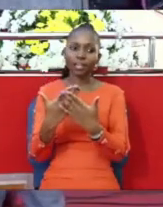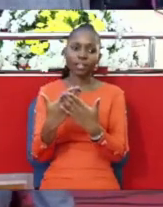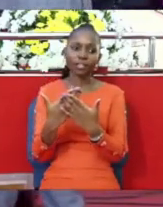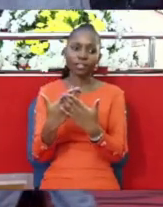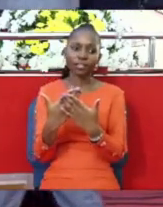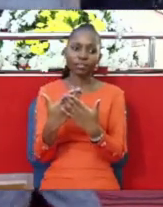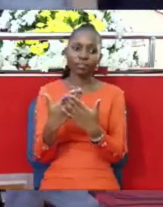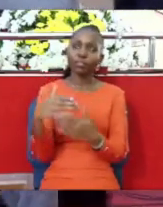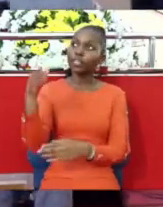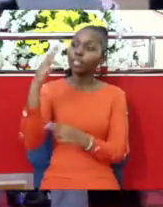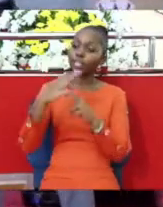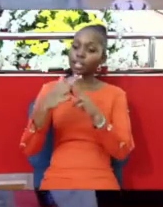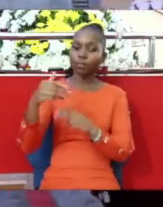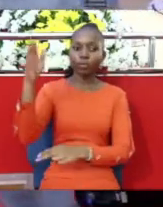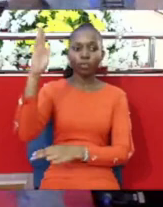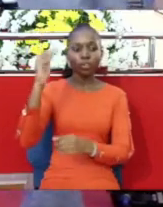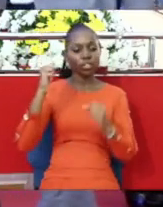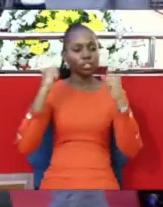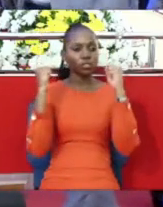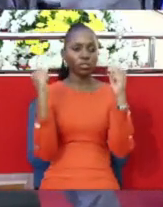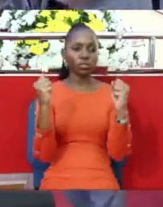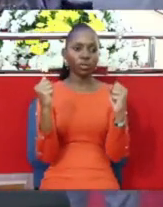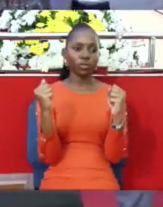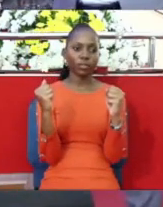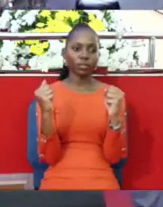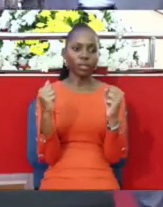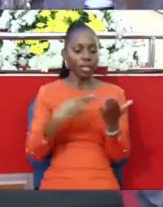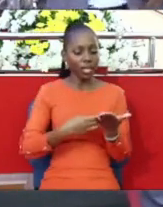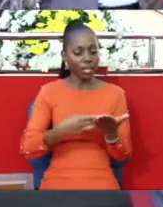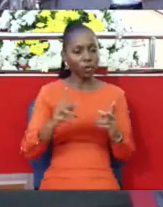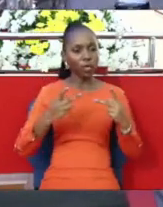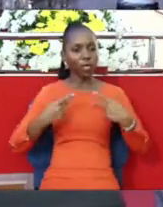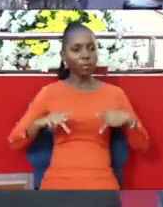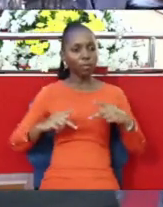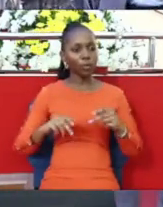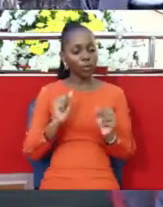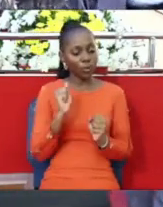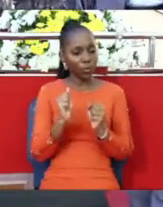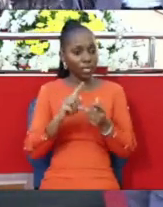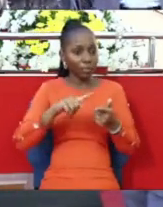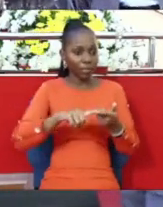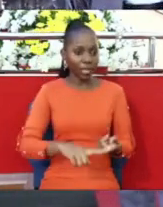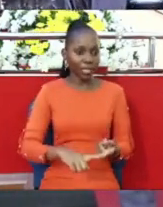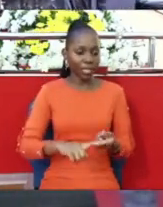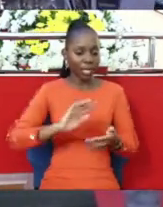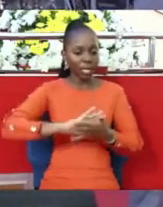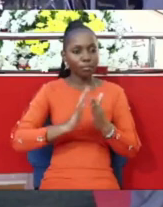Is a strong tower. Bwana ndiye ngome imara. The righteous run into it. Wenye haki watamkimbilia. And they are saved. Na